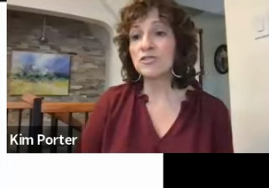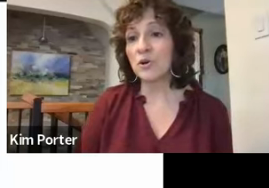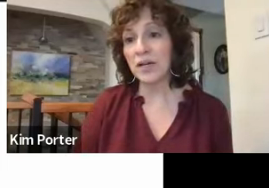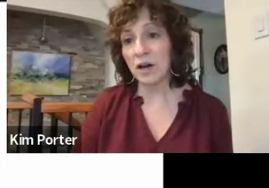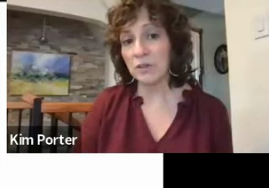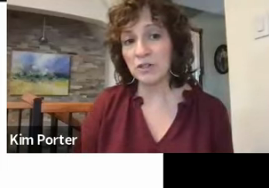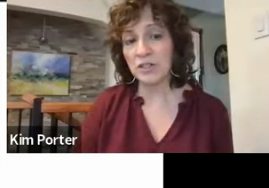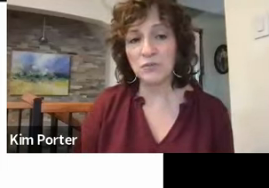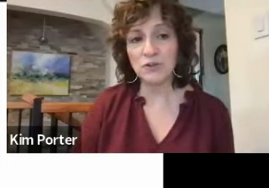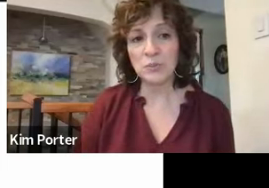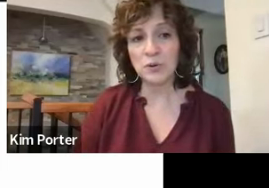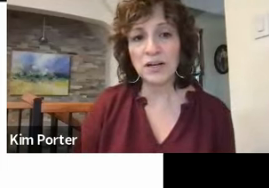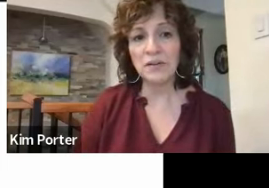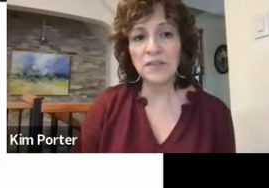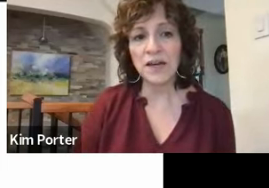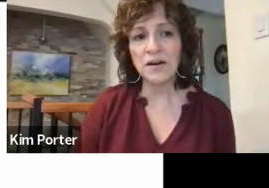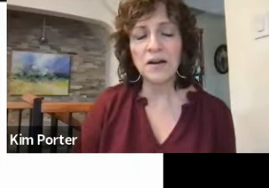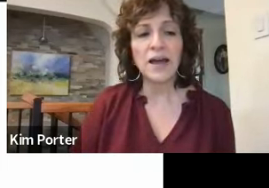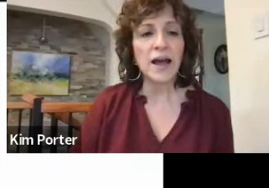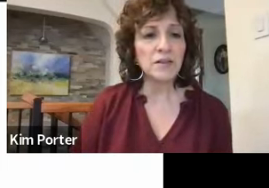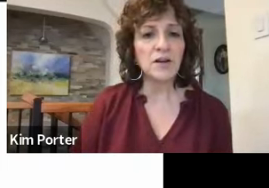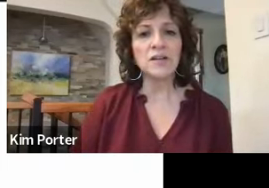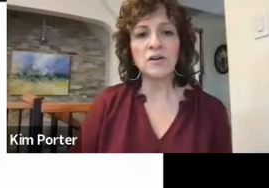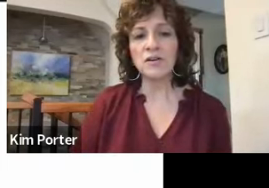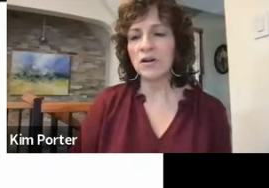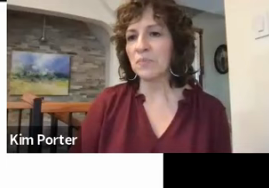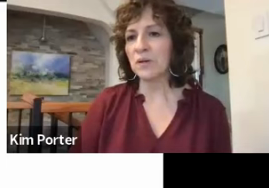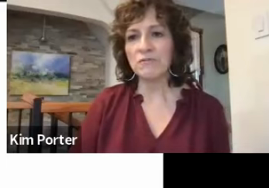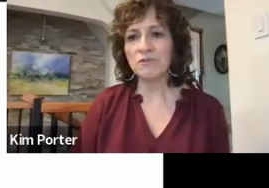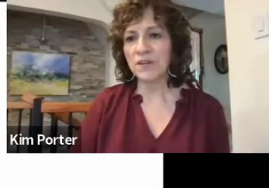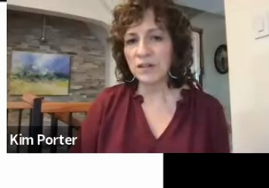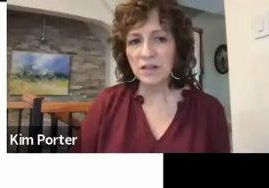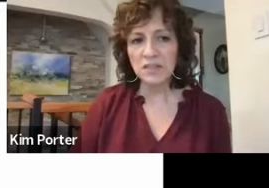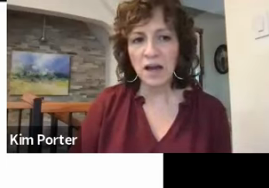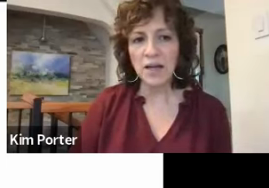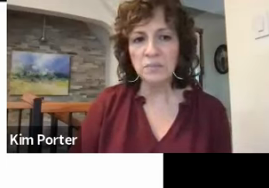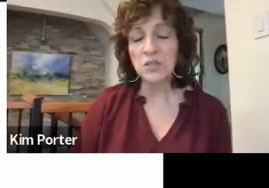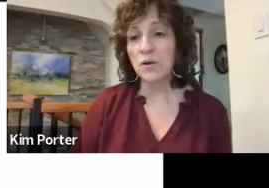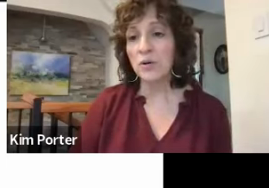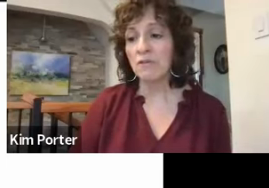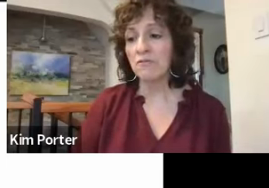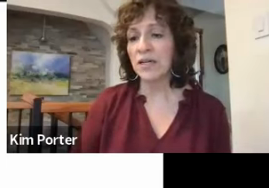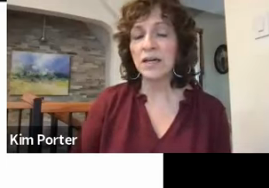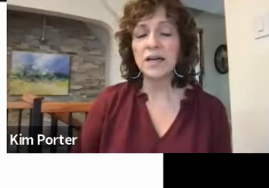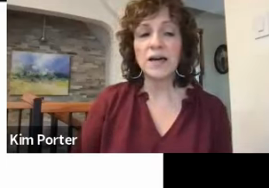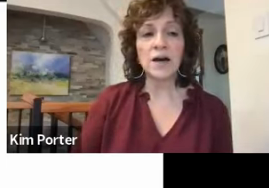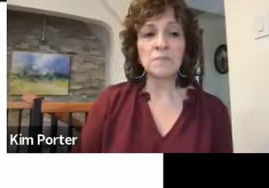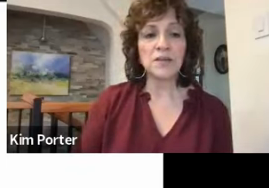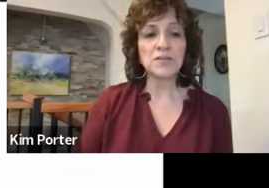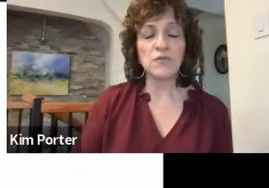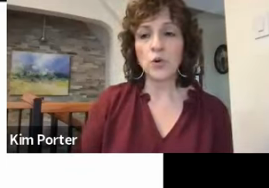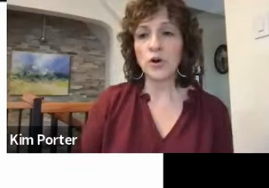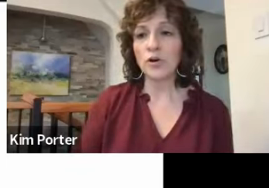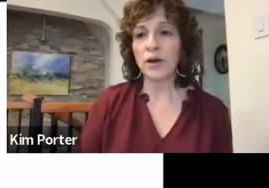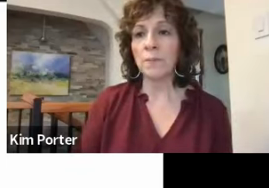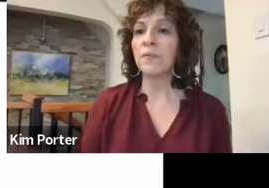There are so many opportunities for support out there. Al-Anon and Nar-Anon have been around for a very long time. Smart Recovery